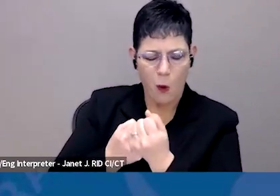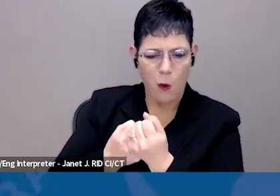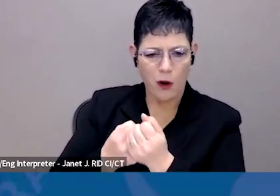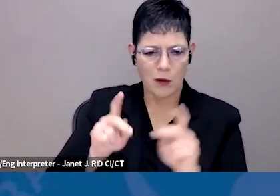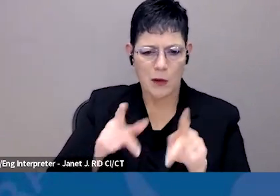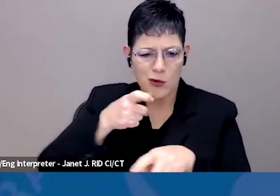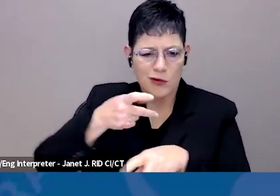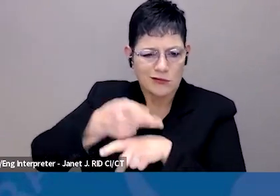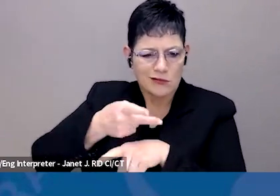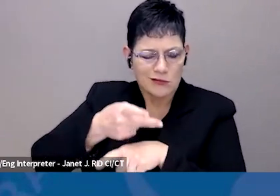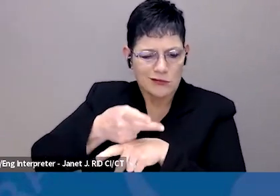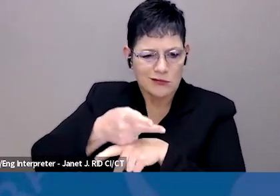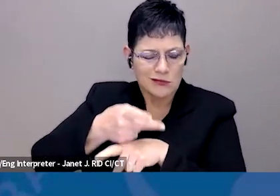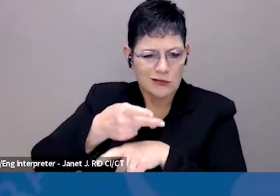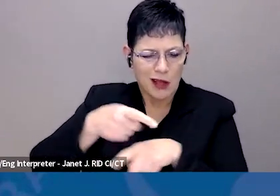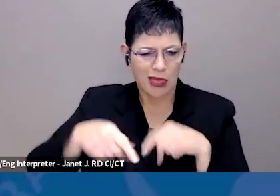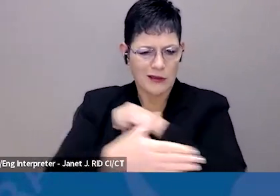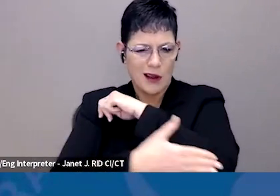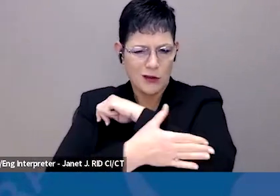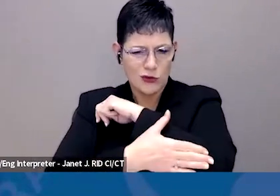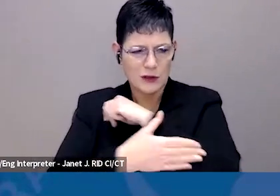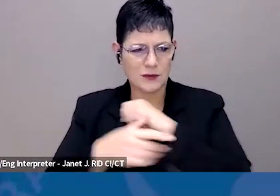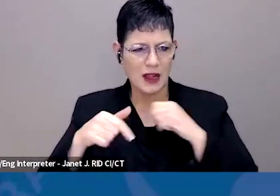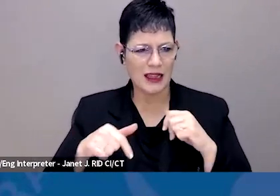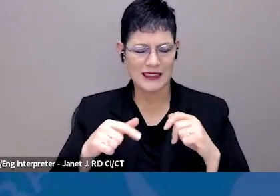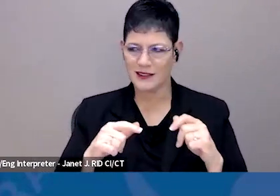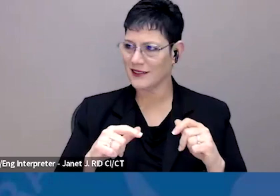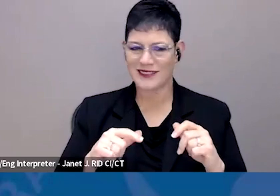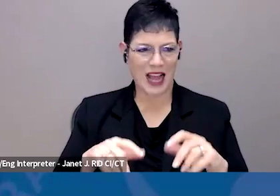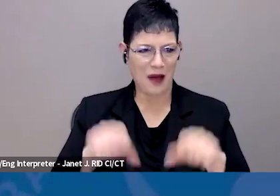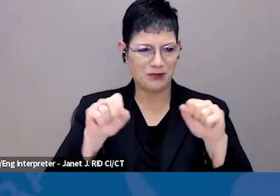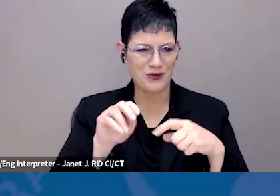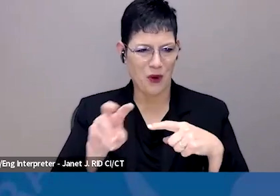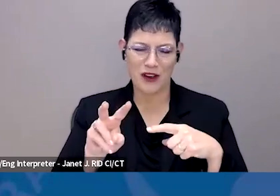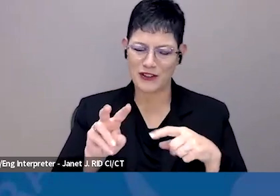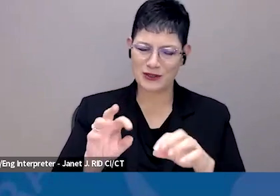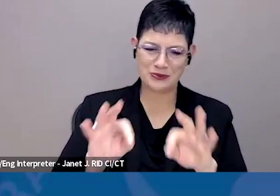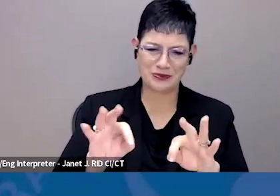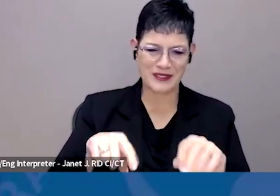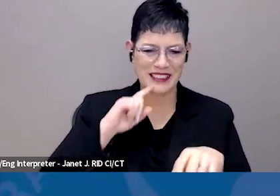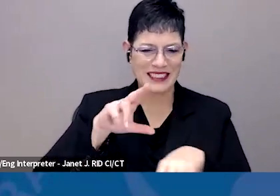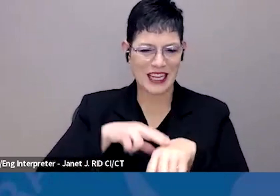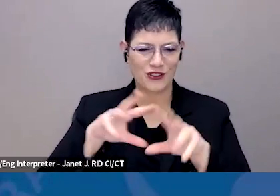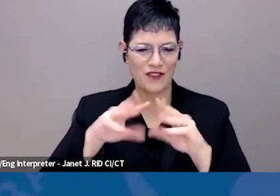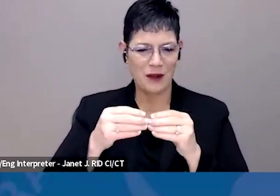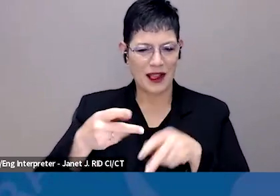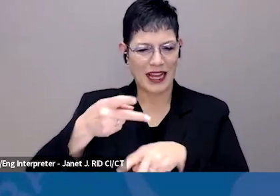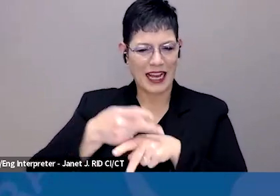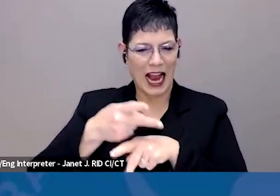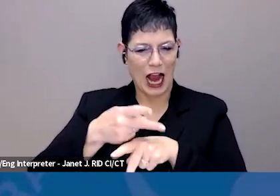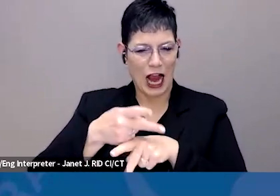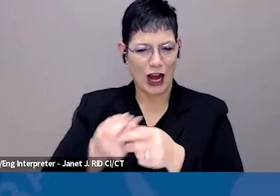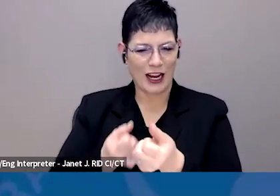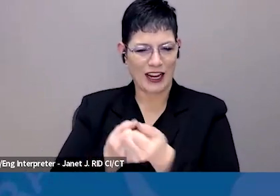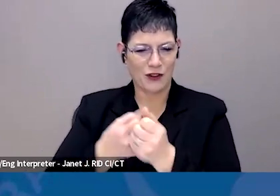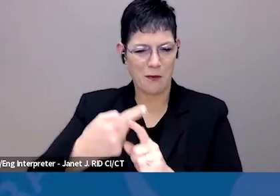this country. It's absolutely fitting that this meeting is happening in November, which all of you know is National Family Caregivers Month.